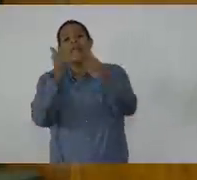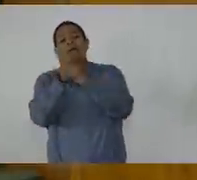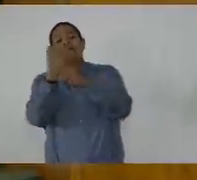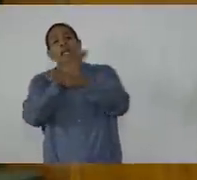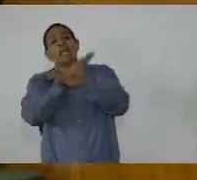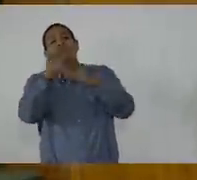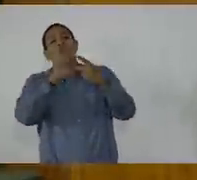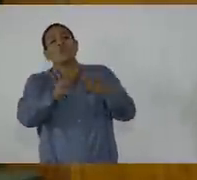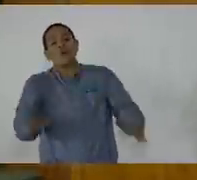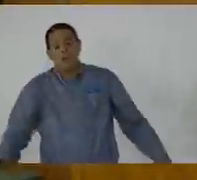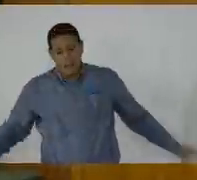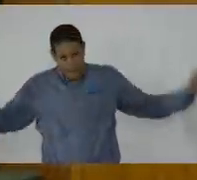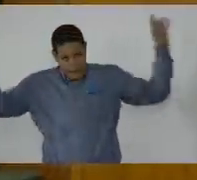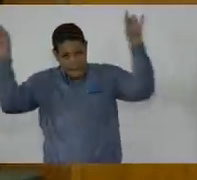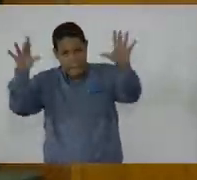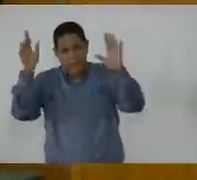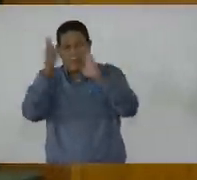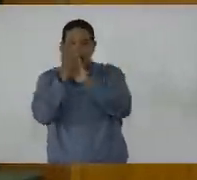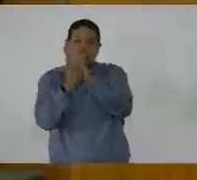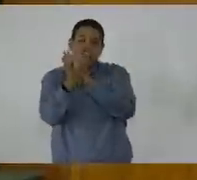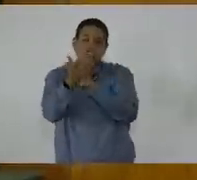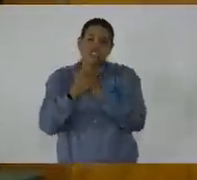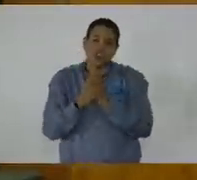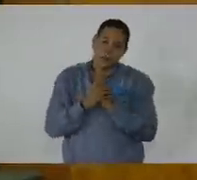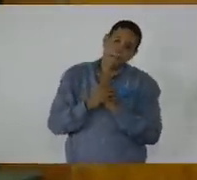and enacted legislation.